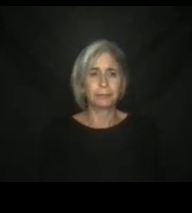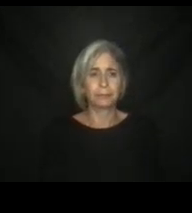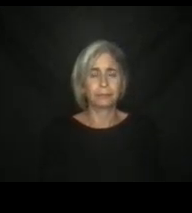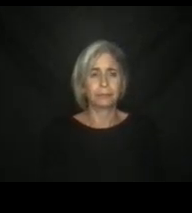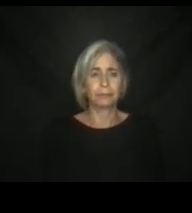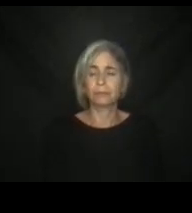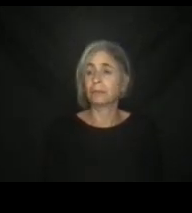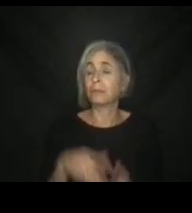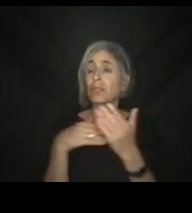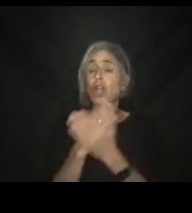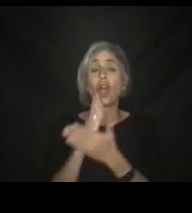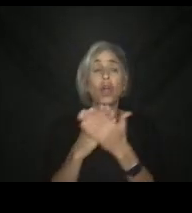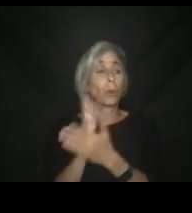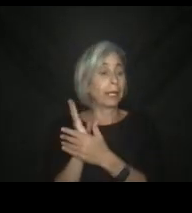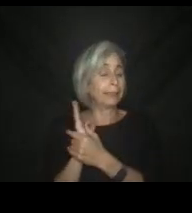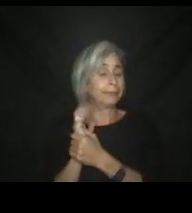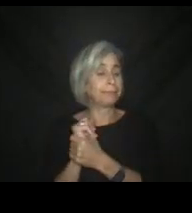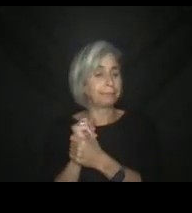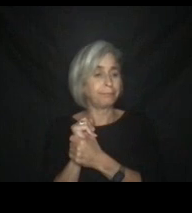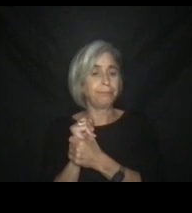All right.